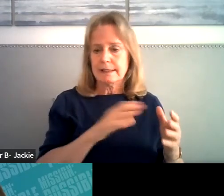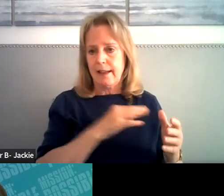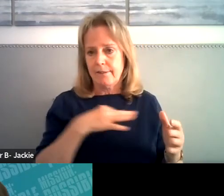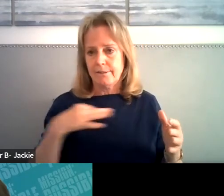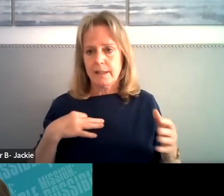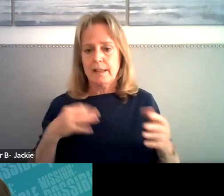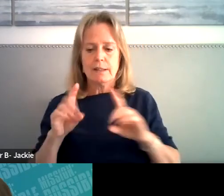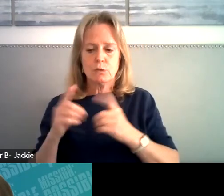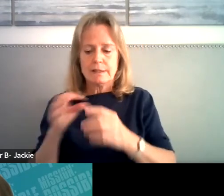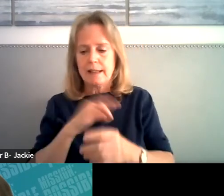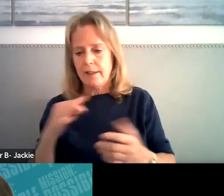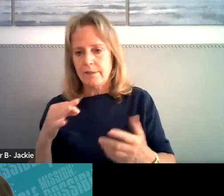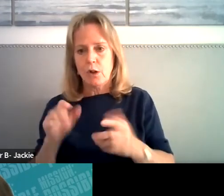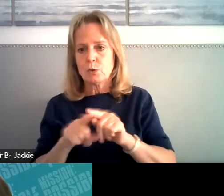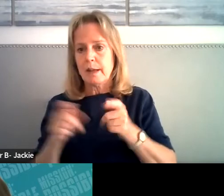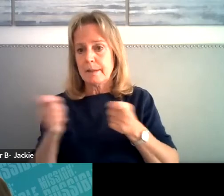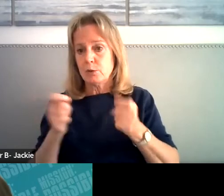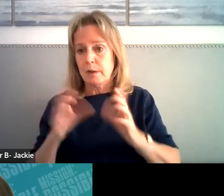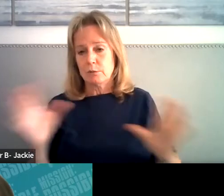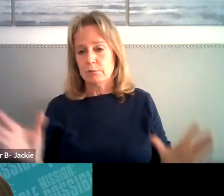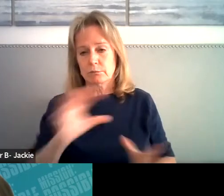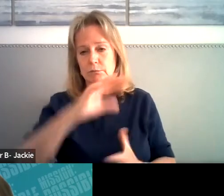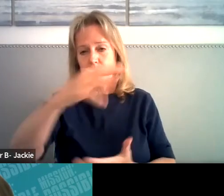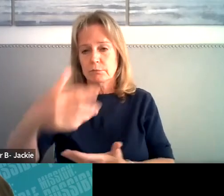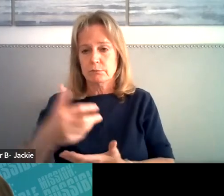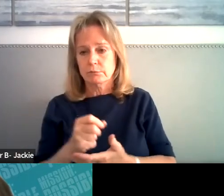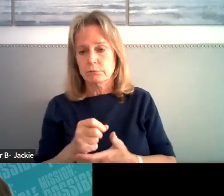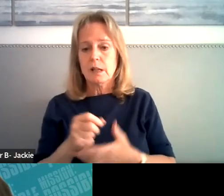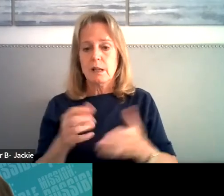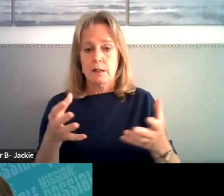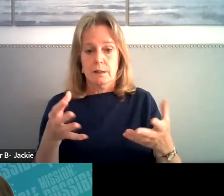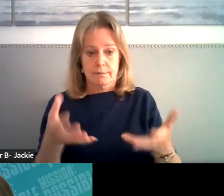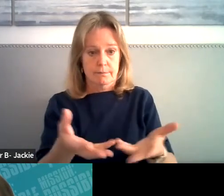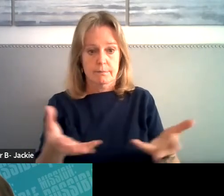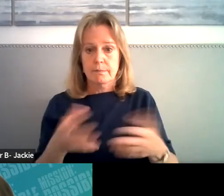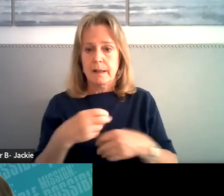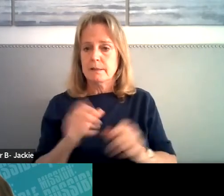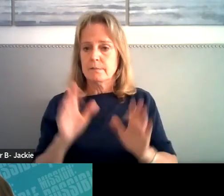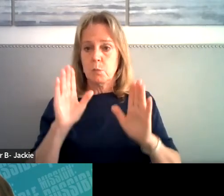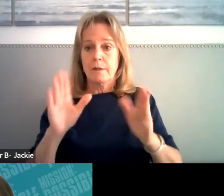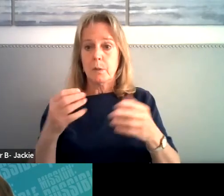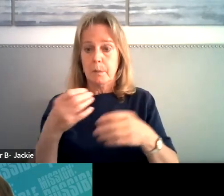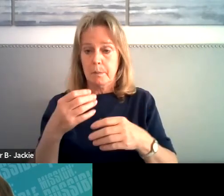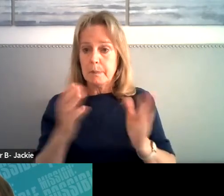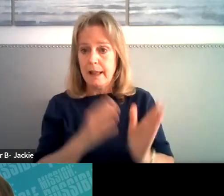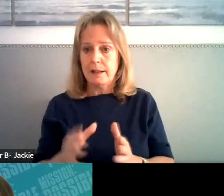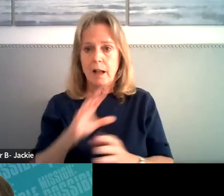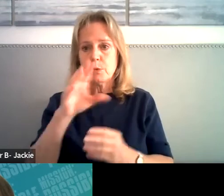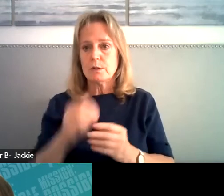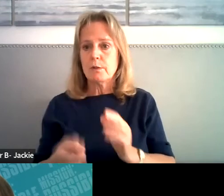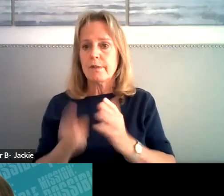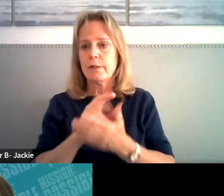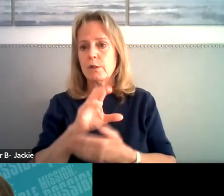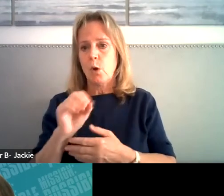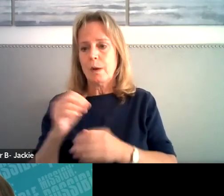district staff, and also administrators. They put together this wonderful plan, a comprehensive review of co-teaching